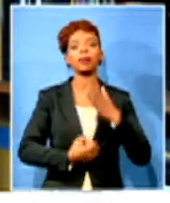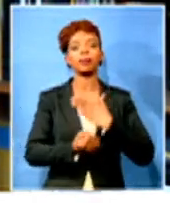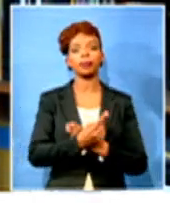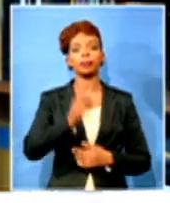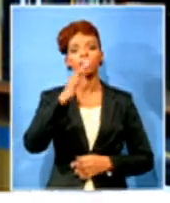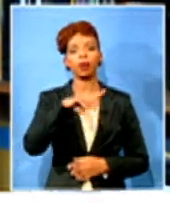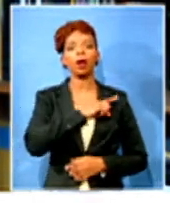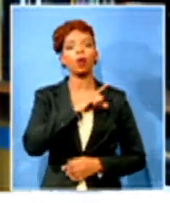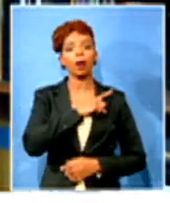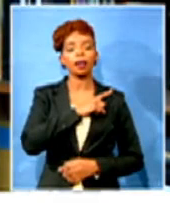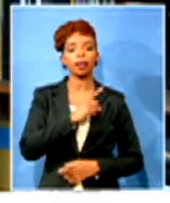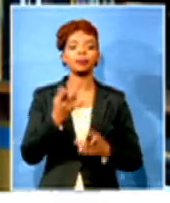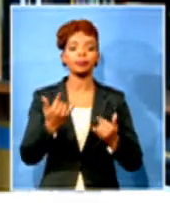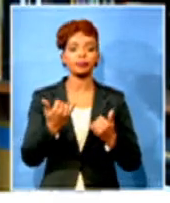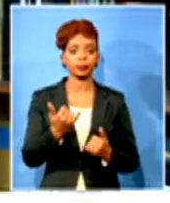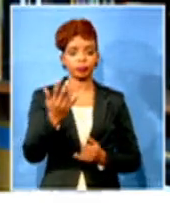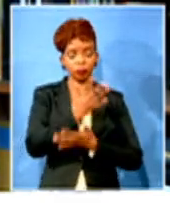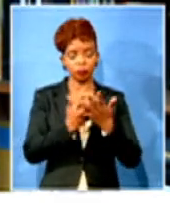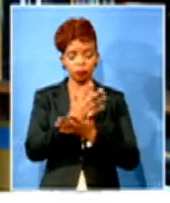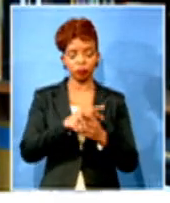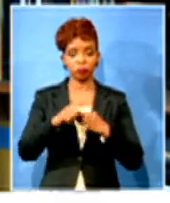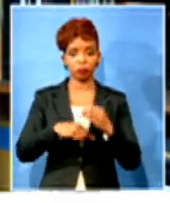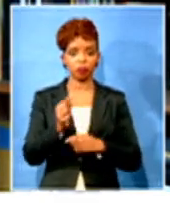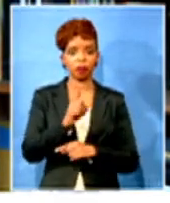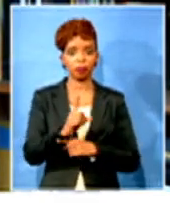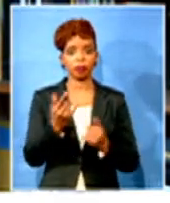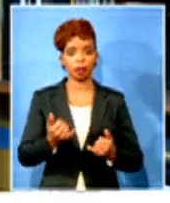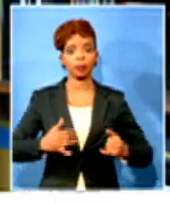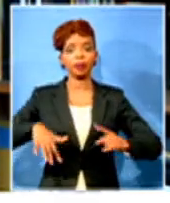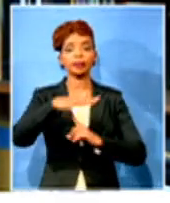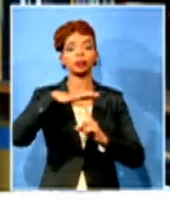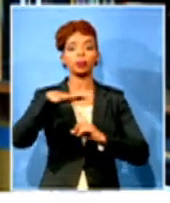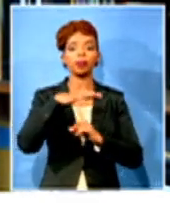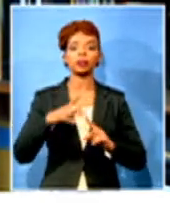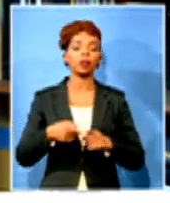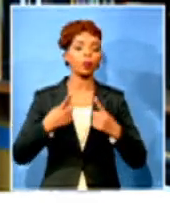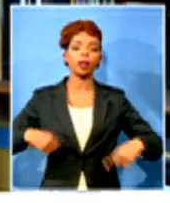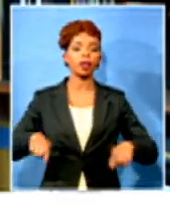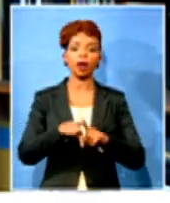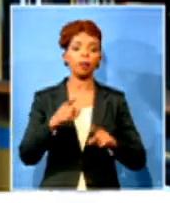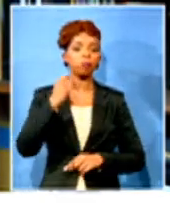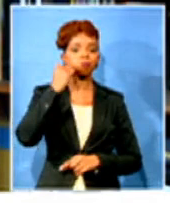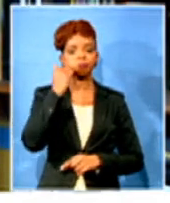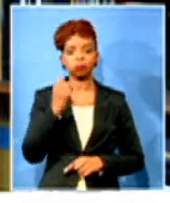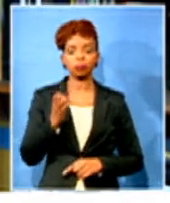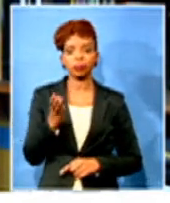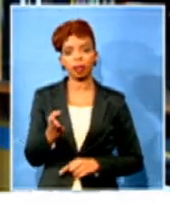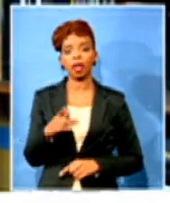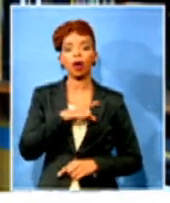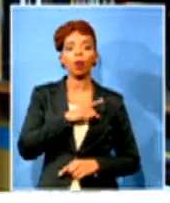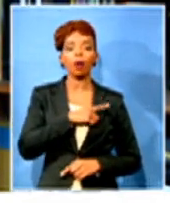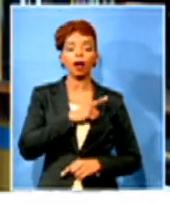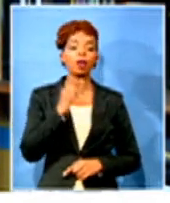talking about, and it is a situation where we don't want to be, because when we get there, there will be no money for